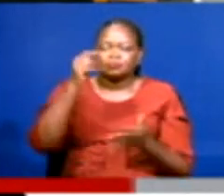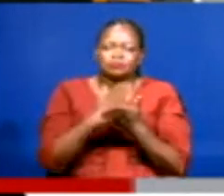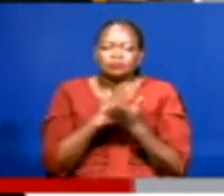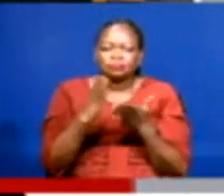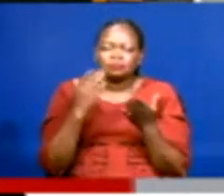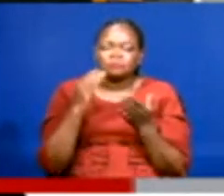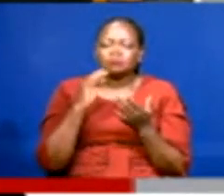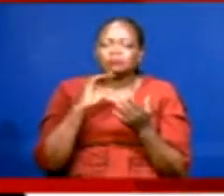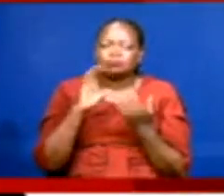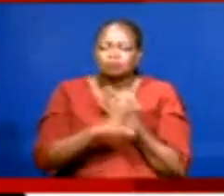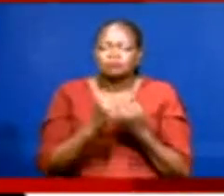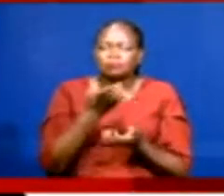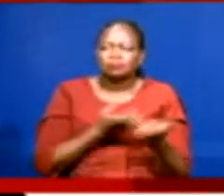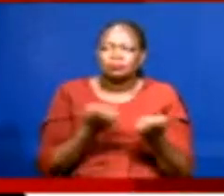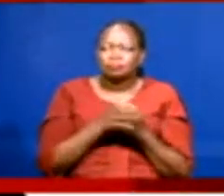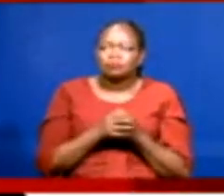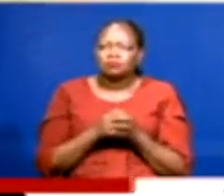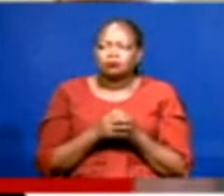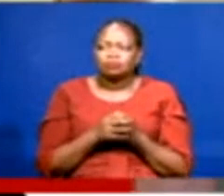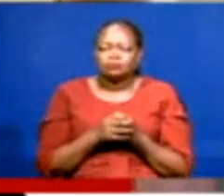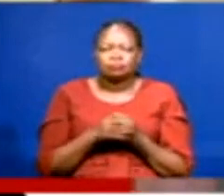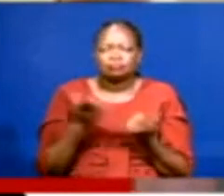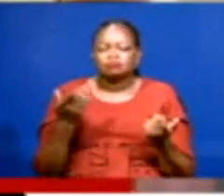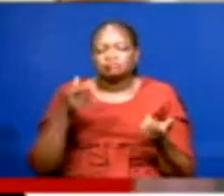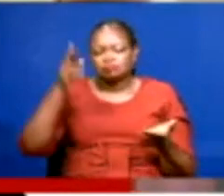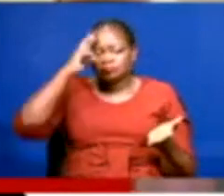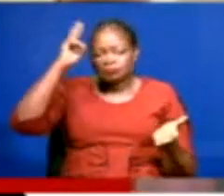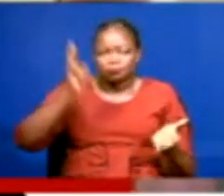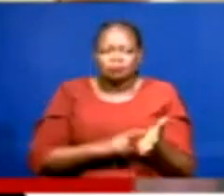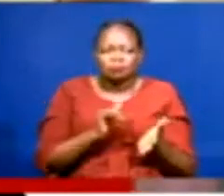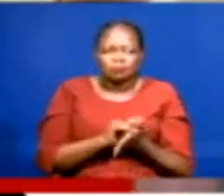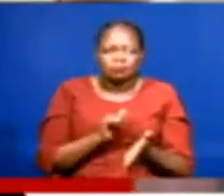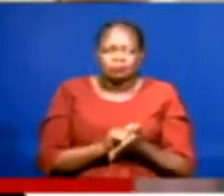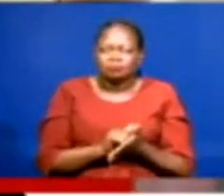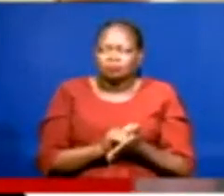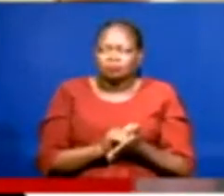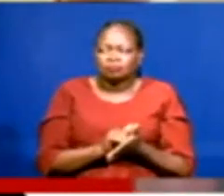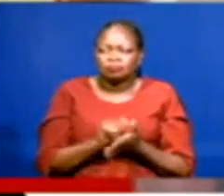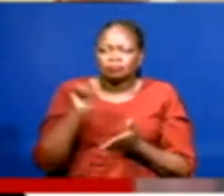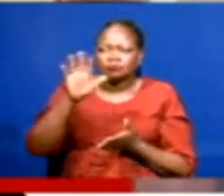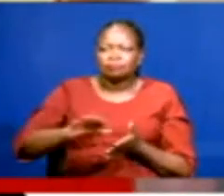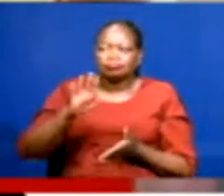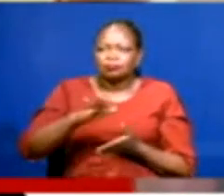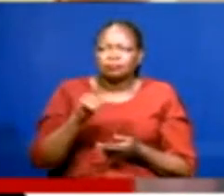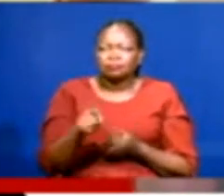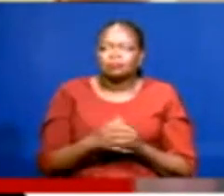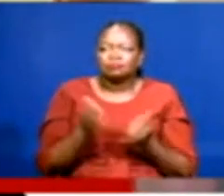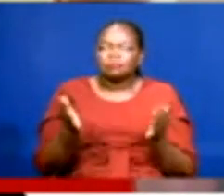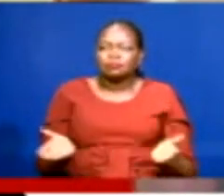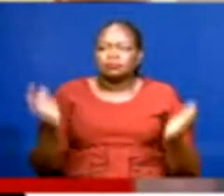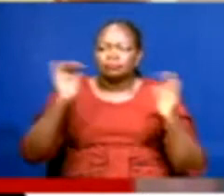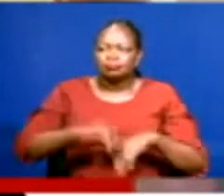our country's economy. I take cognizance that the thematic areas in this conference